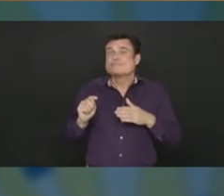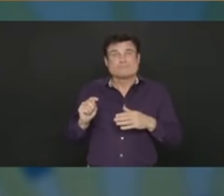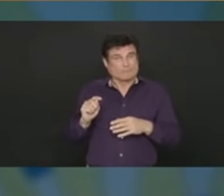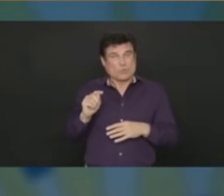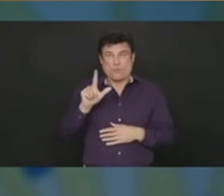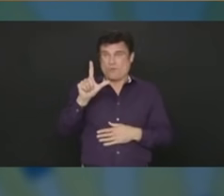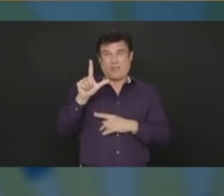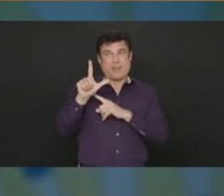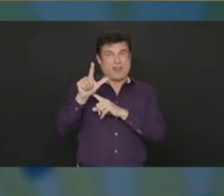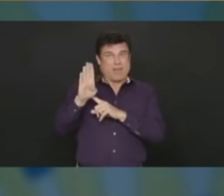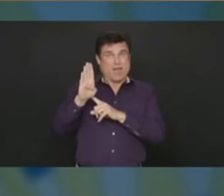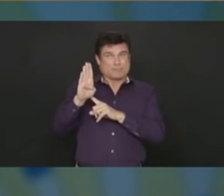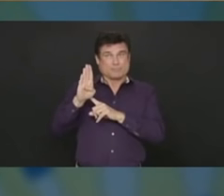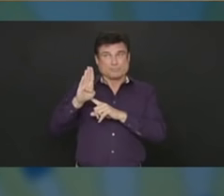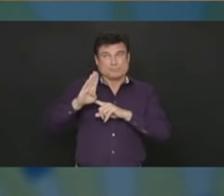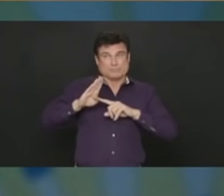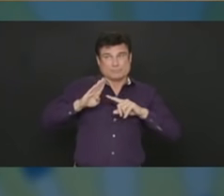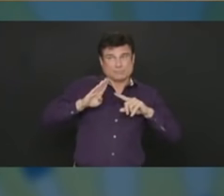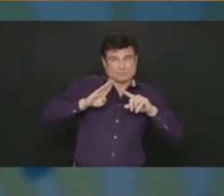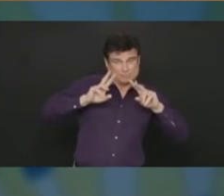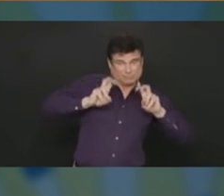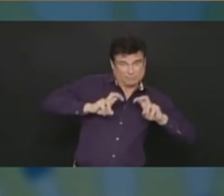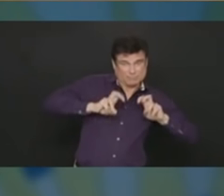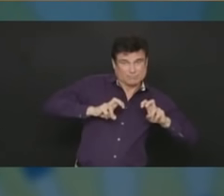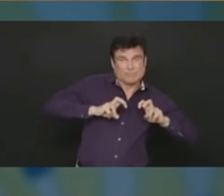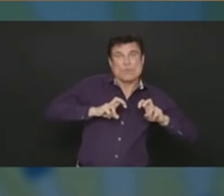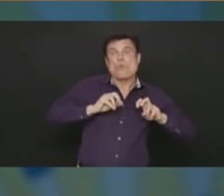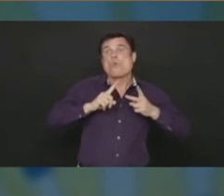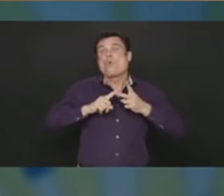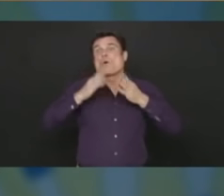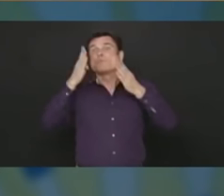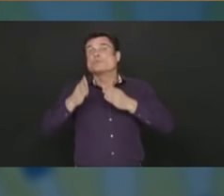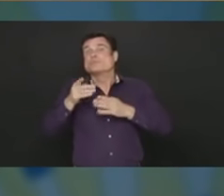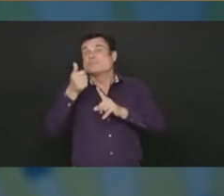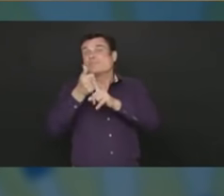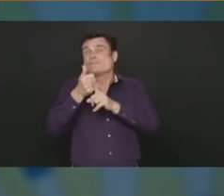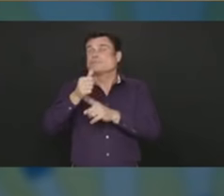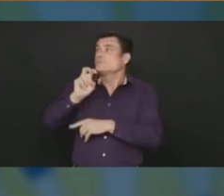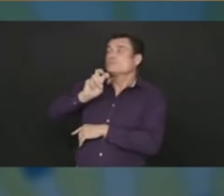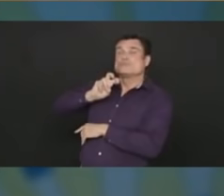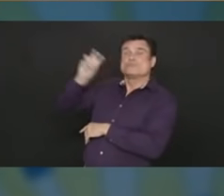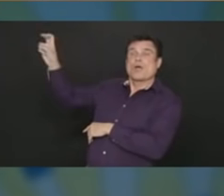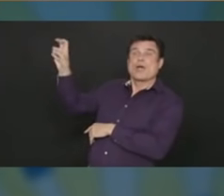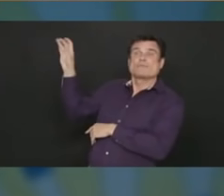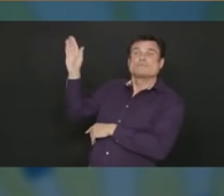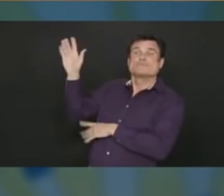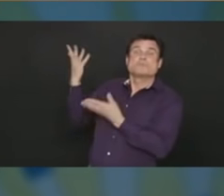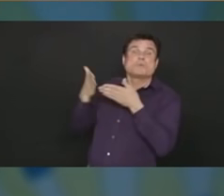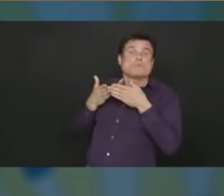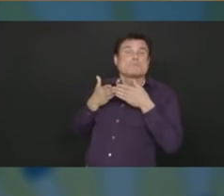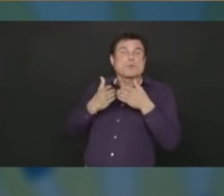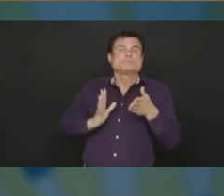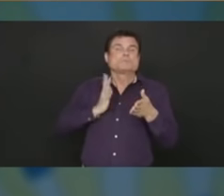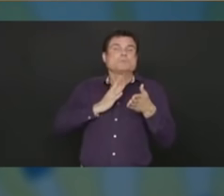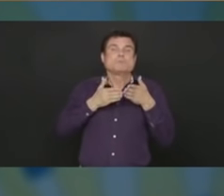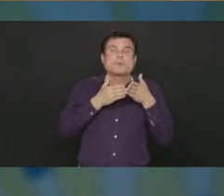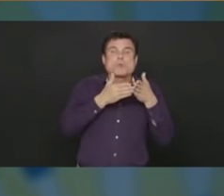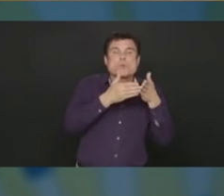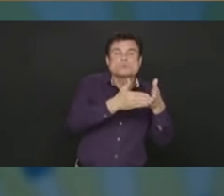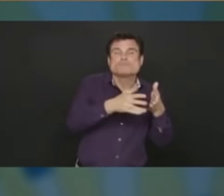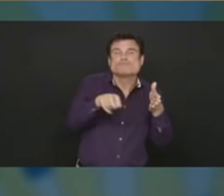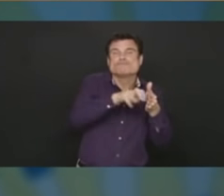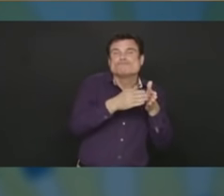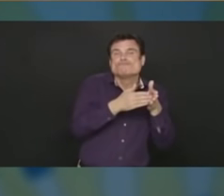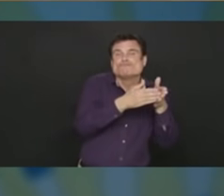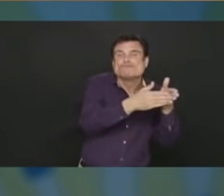other countries, on cruise ships or around the world, or here in BC. Every community in our province has had